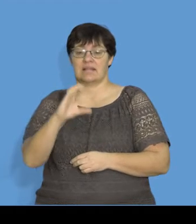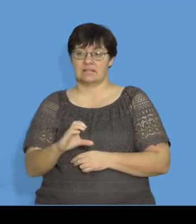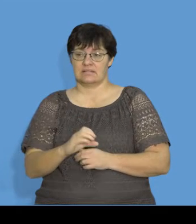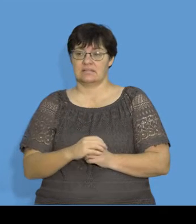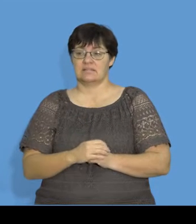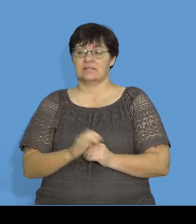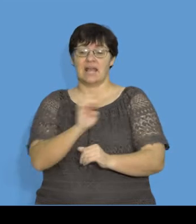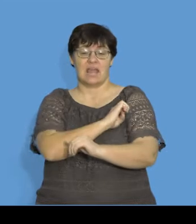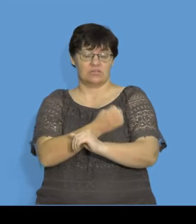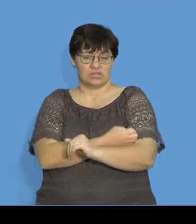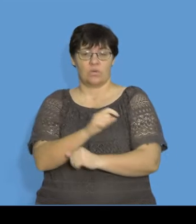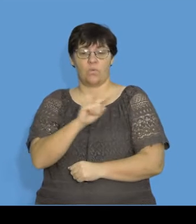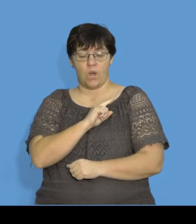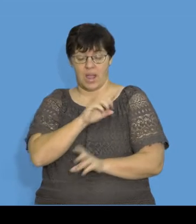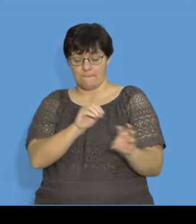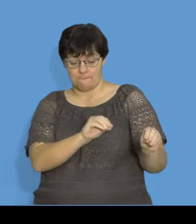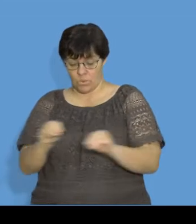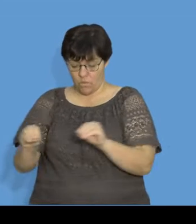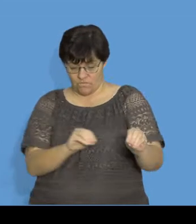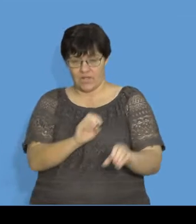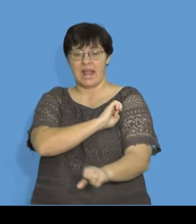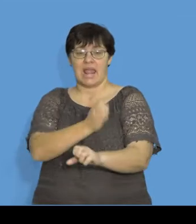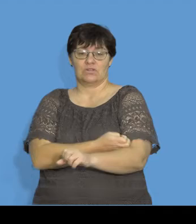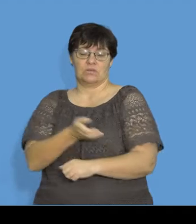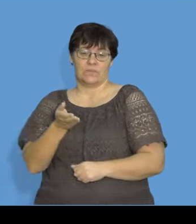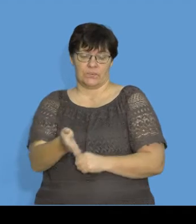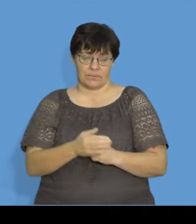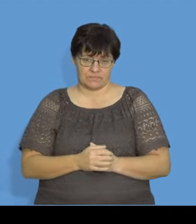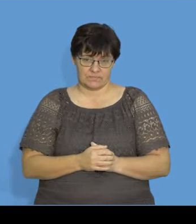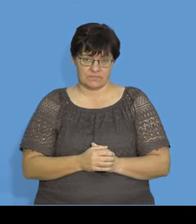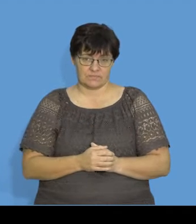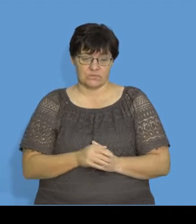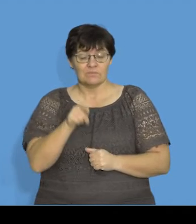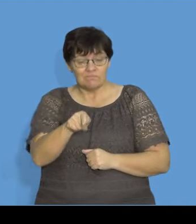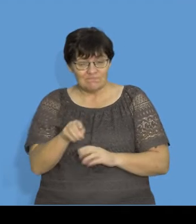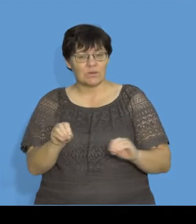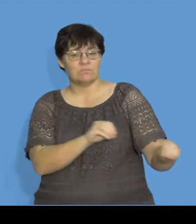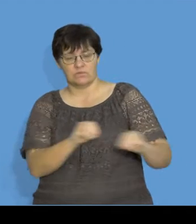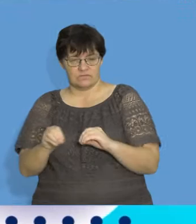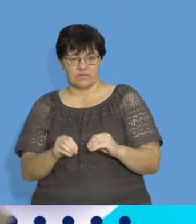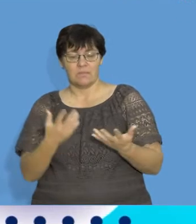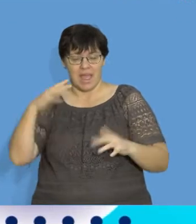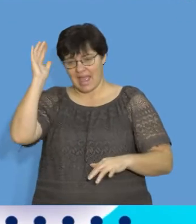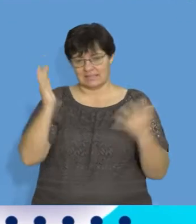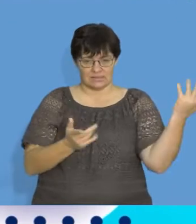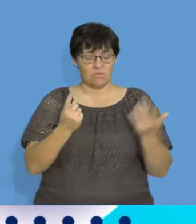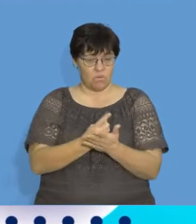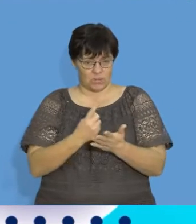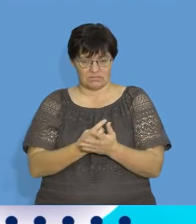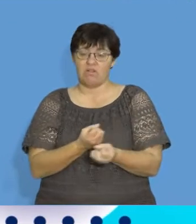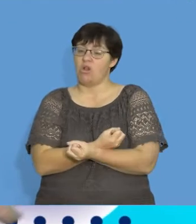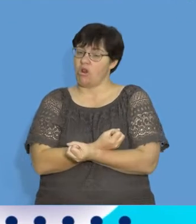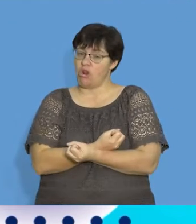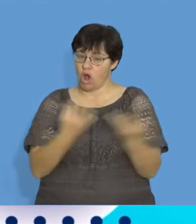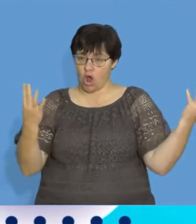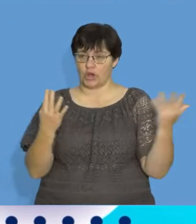object possesses because of its movement. So it has to be moving. So my hands, because they move all the time, have